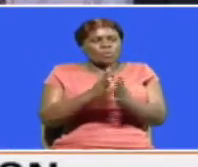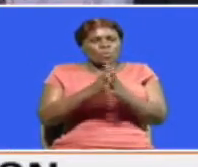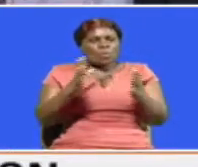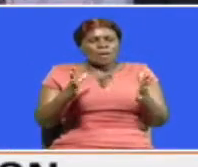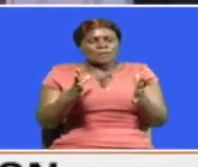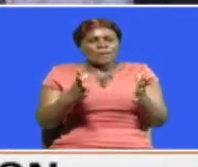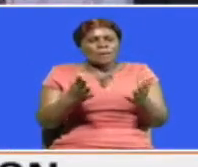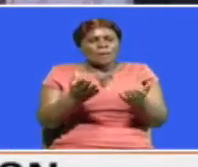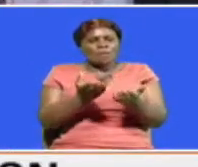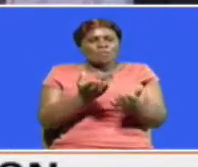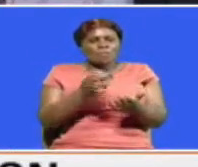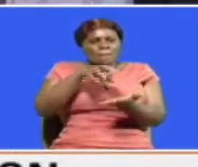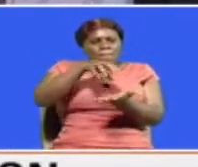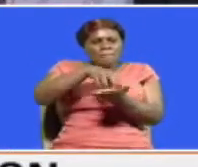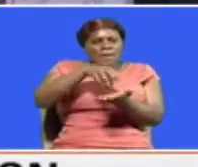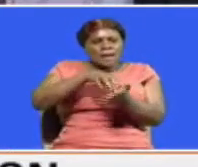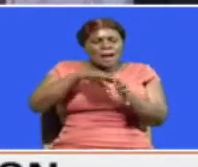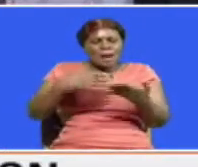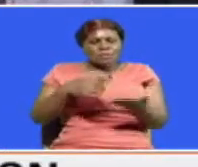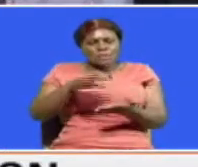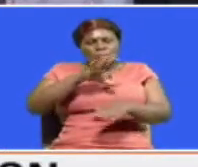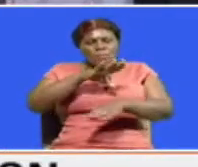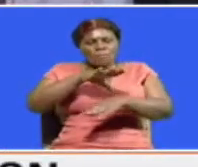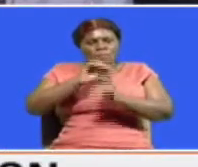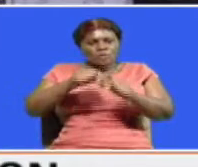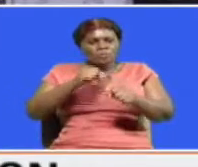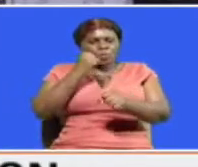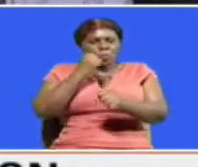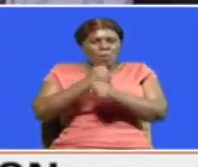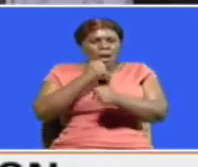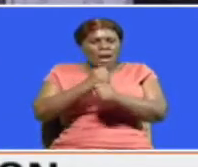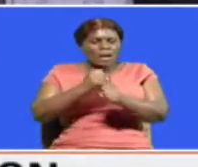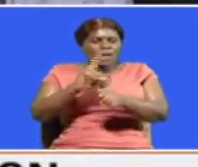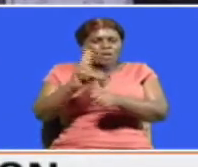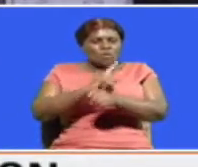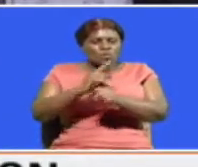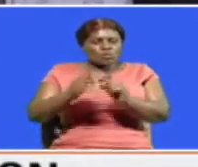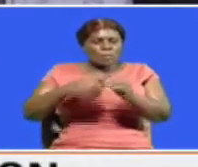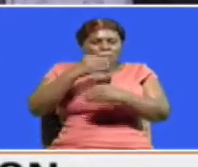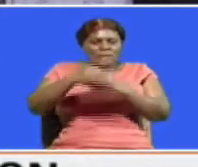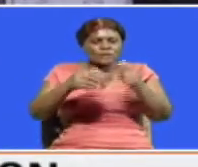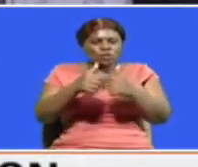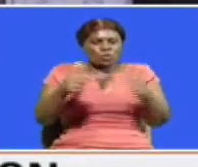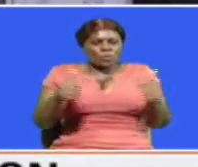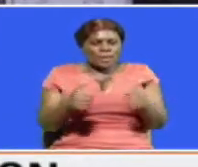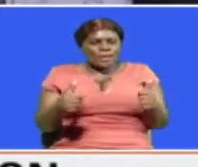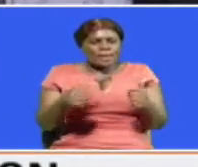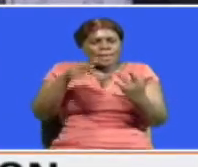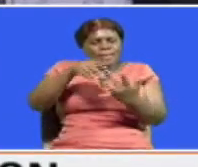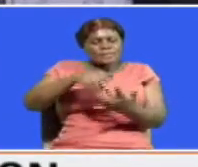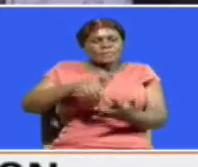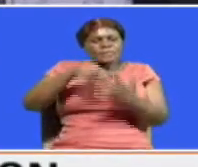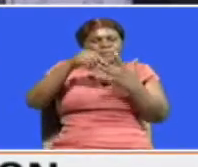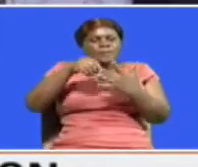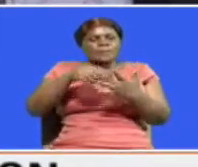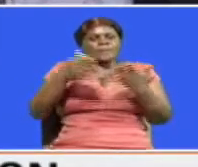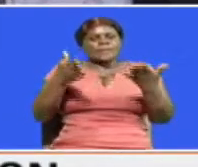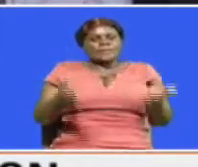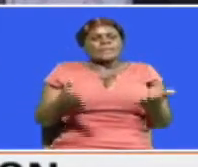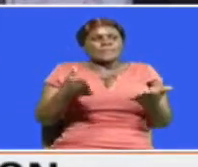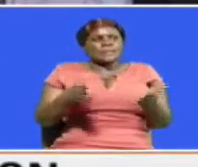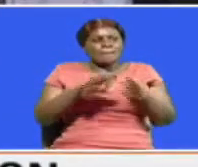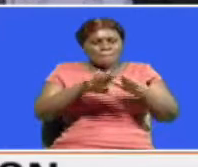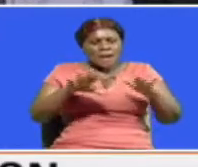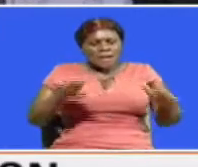all the bakers on how they can effectively use their equipment, and especially in this